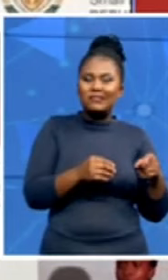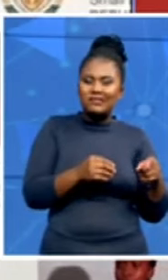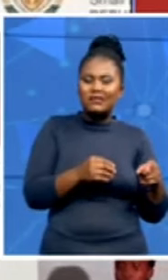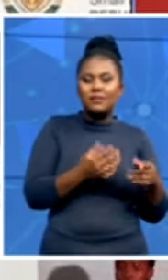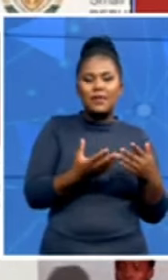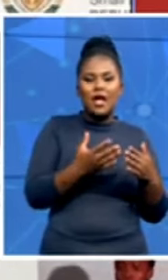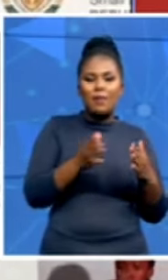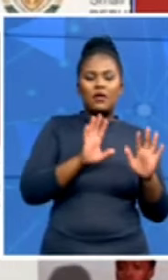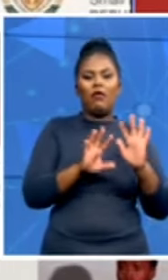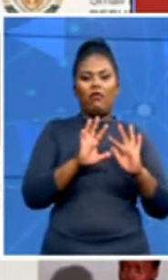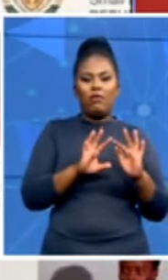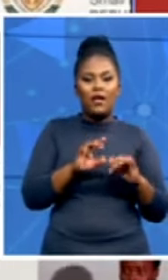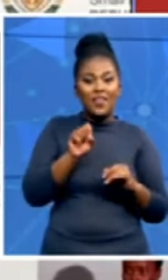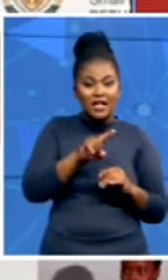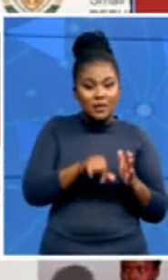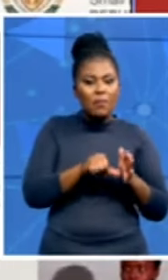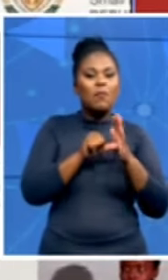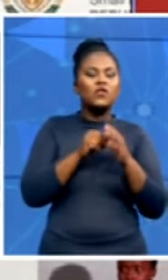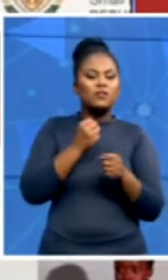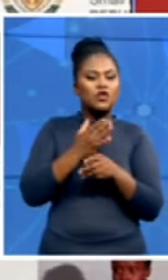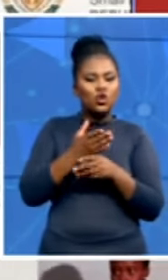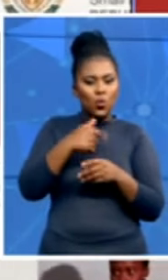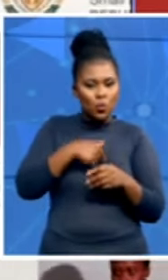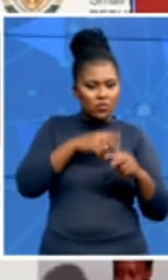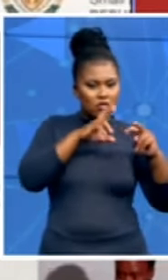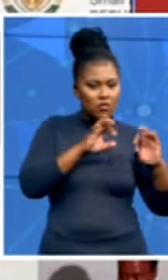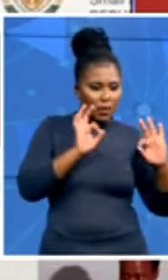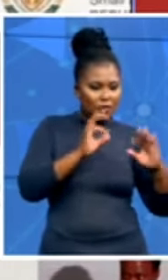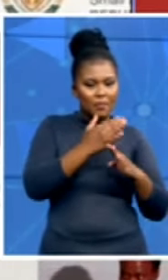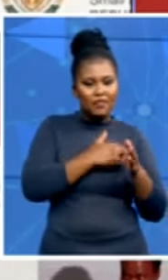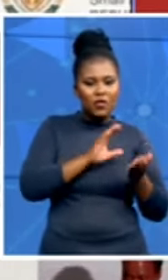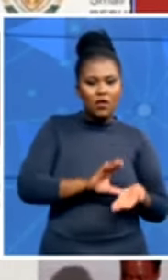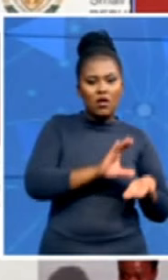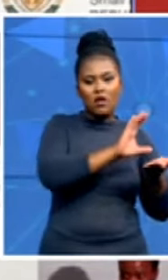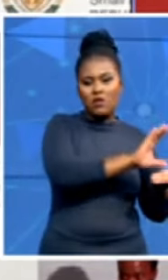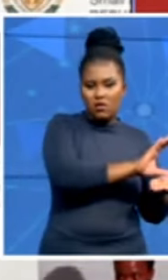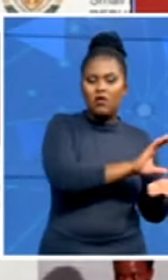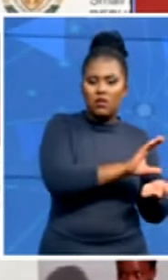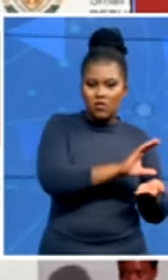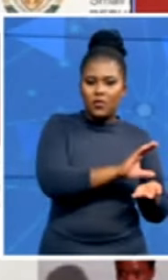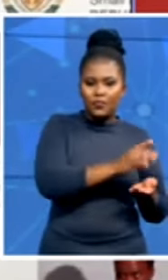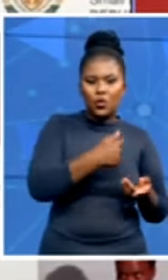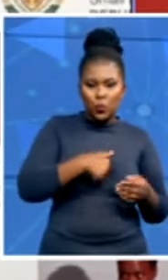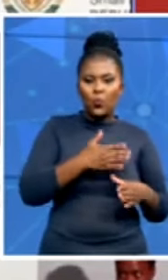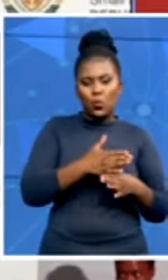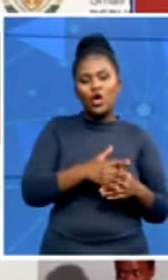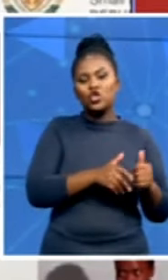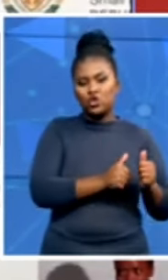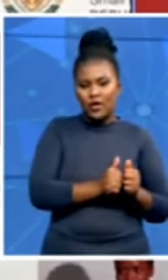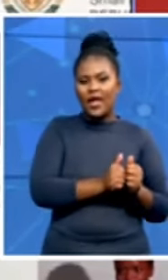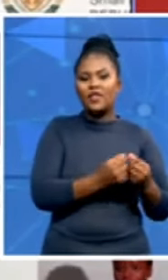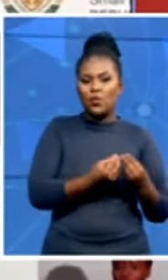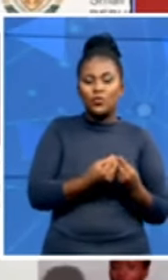rooms was therefore taken to say, let's have these war rooms. We are working together. Therefore, we're able to look at who has gotten